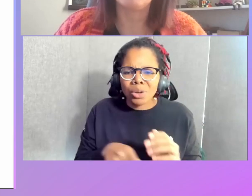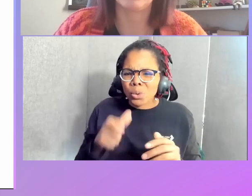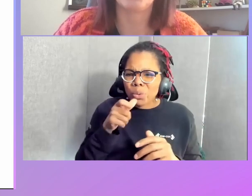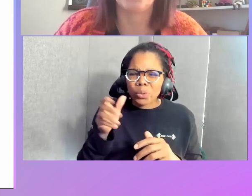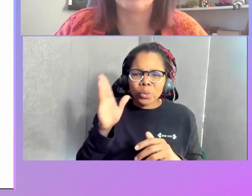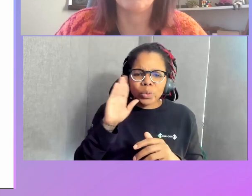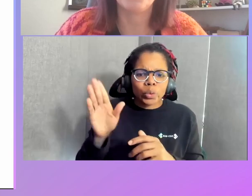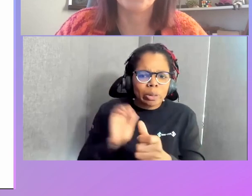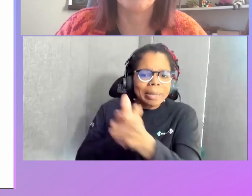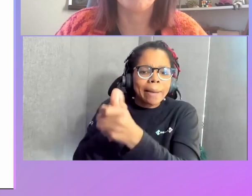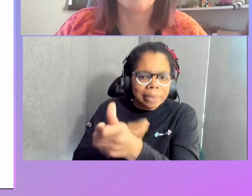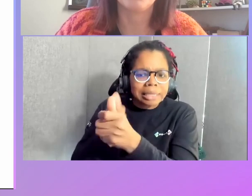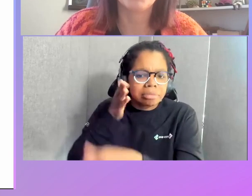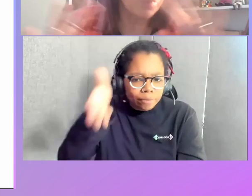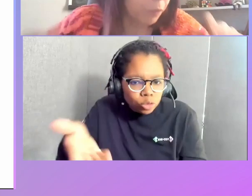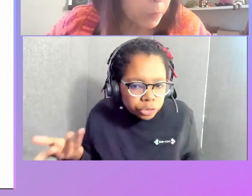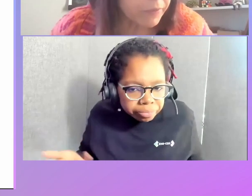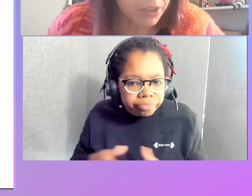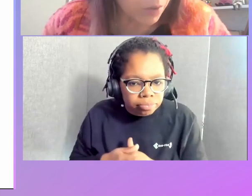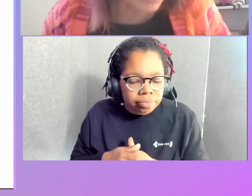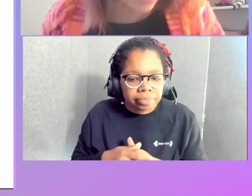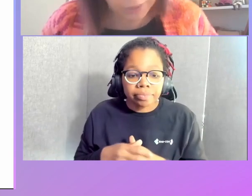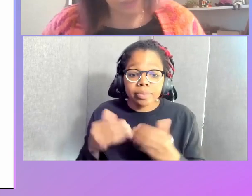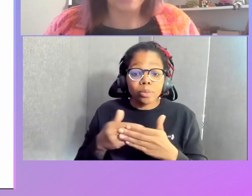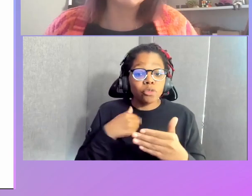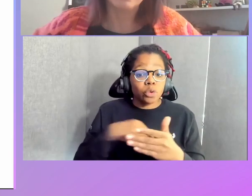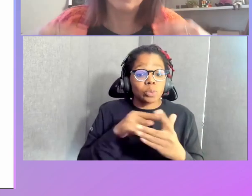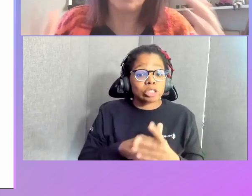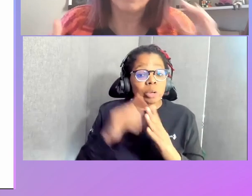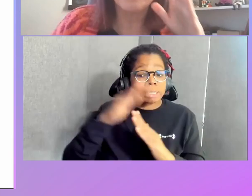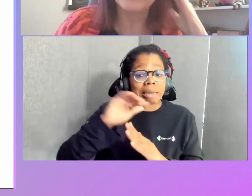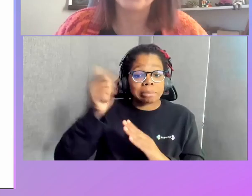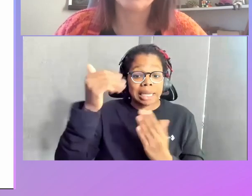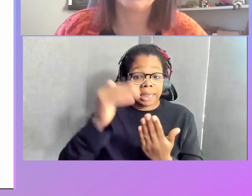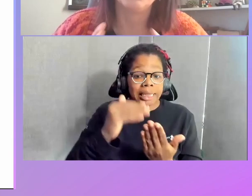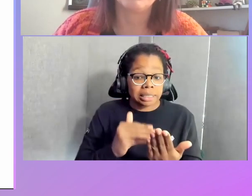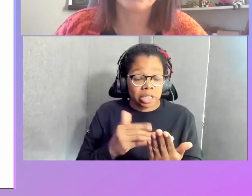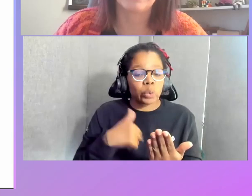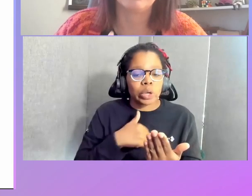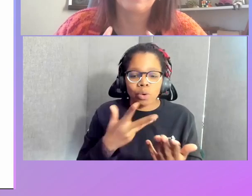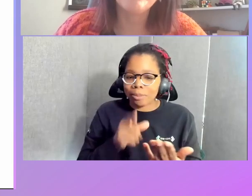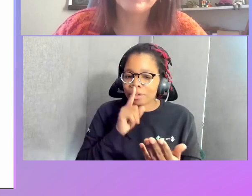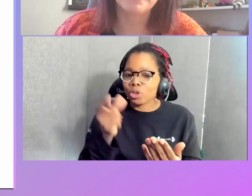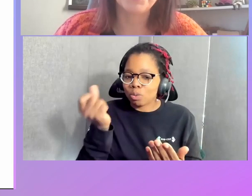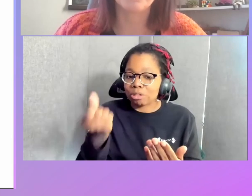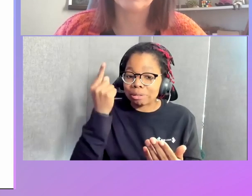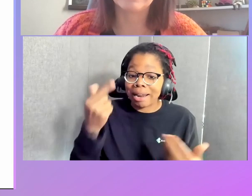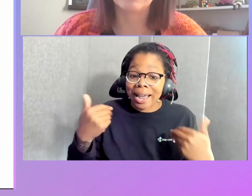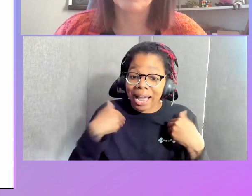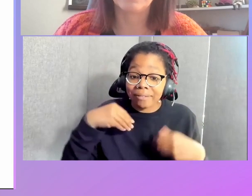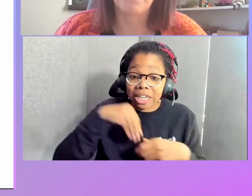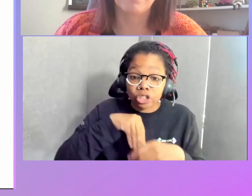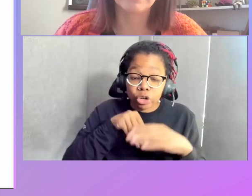making updates to it in the future? So before we even start with the top 10 list, we want to make sure that you understand that having an